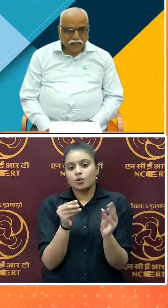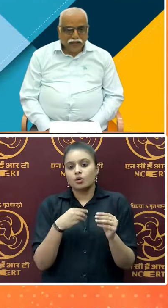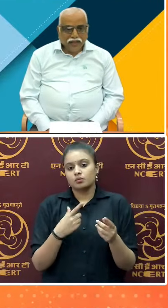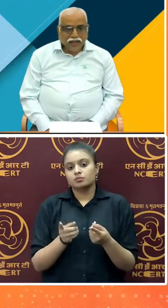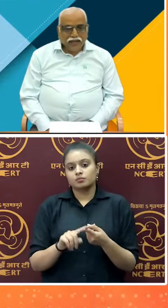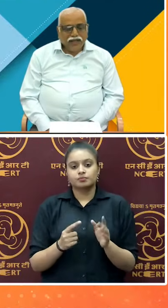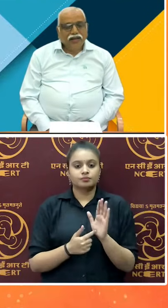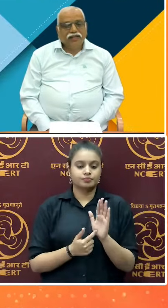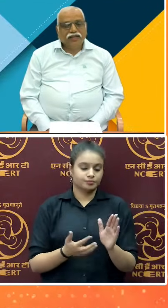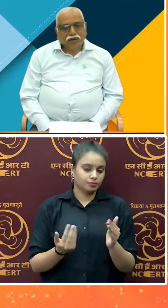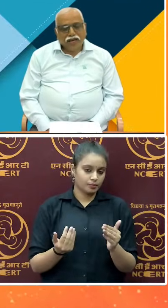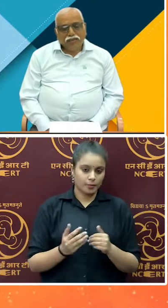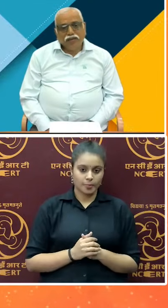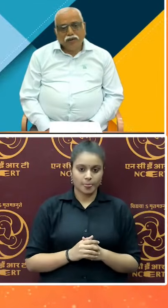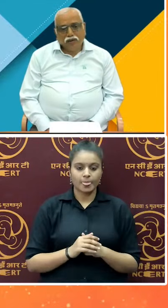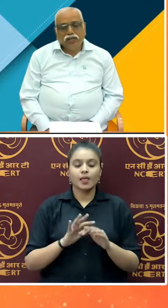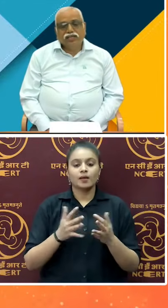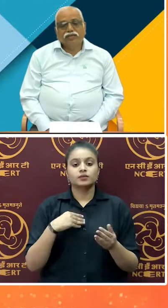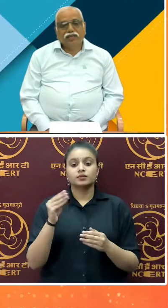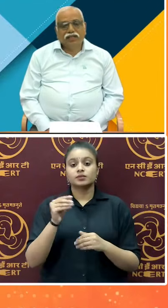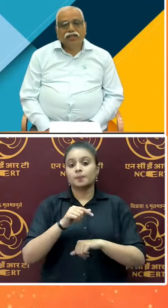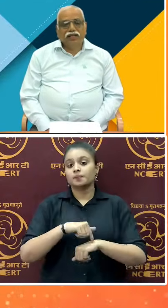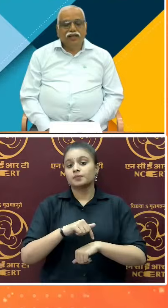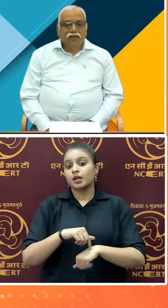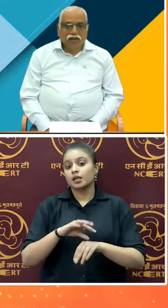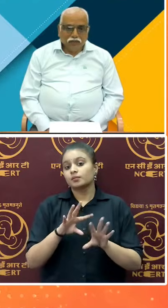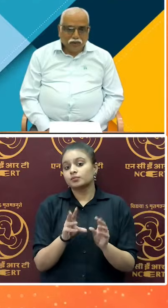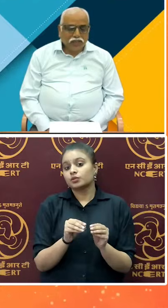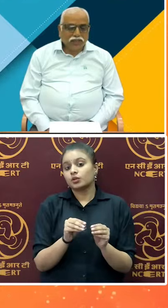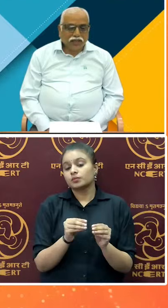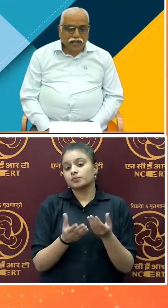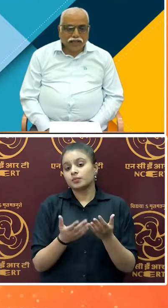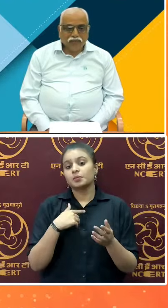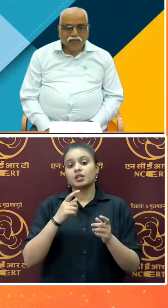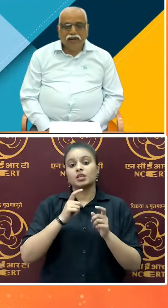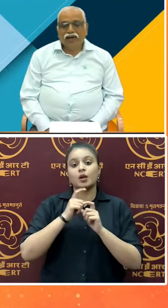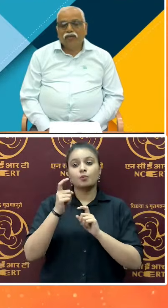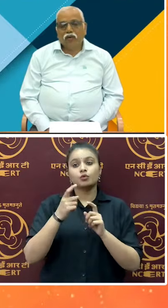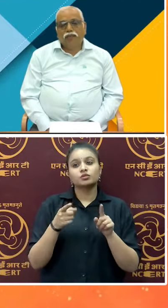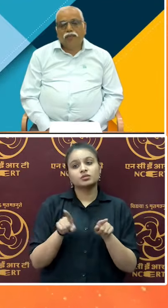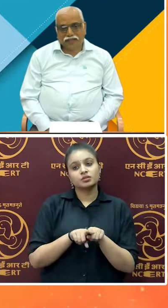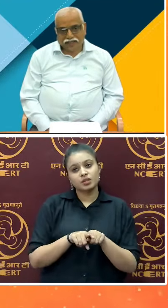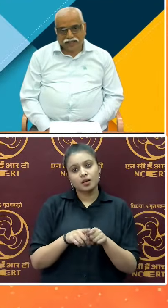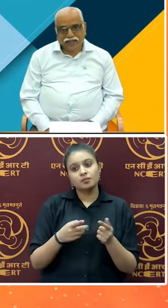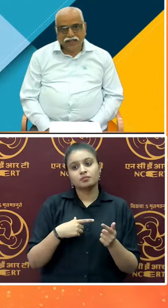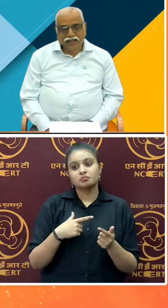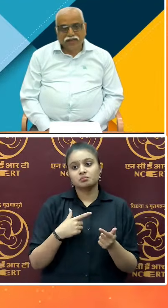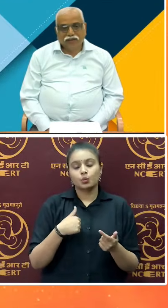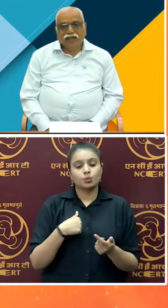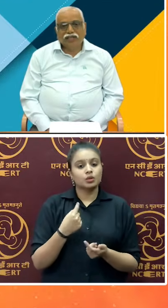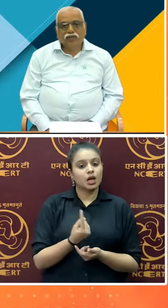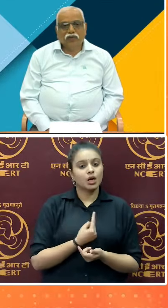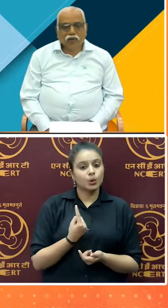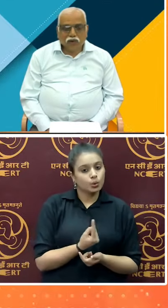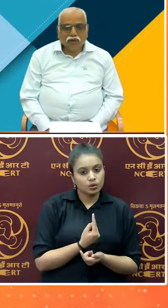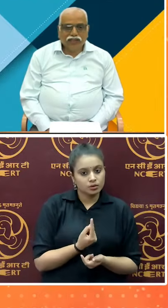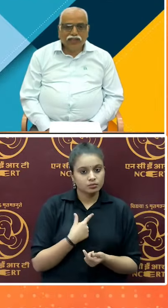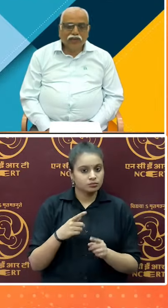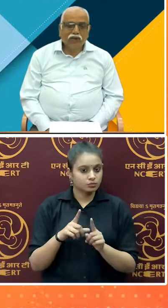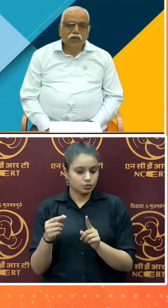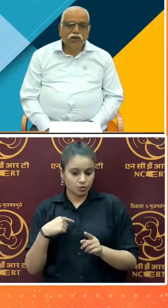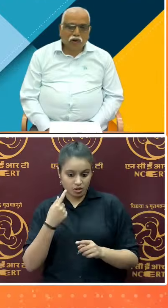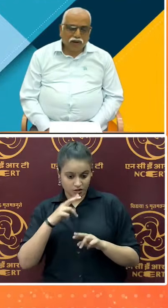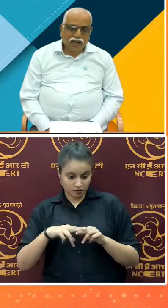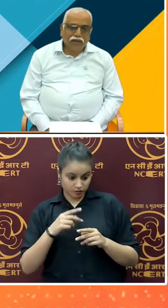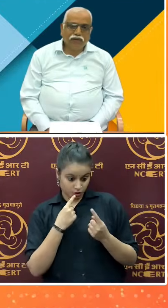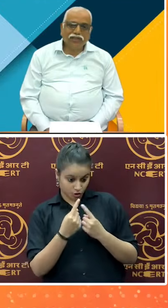seen. And then sometimes they may also exhibit the emotions like feeling of hopelessness. So that is, if you talk to them,